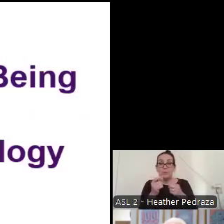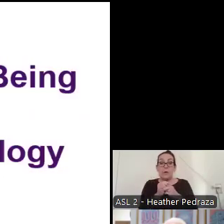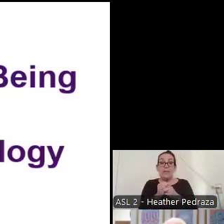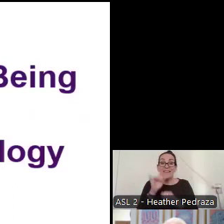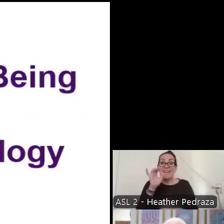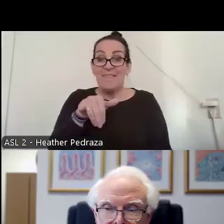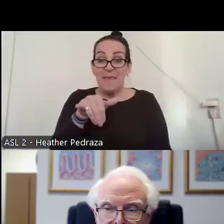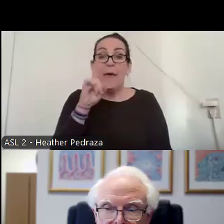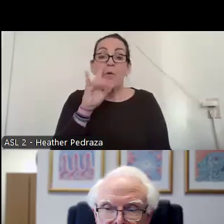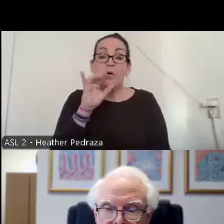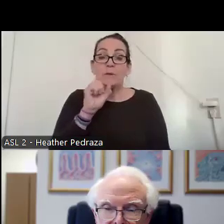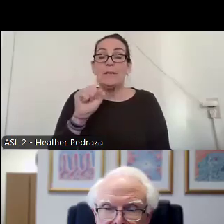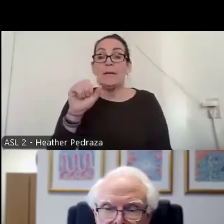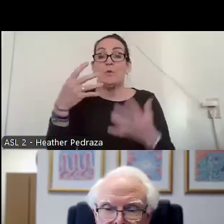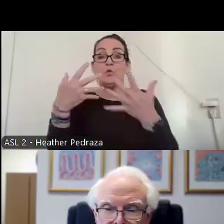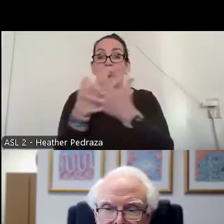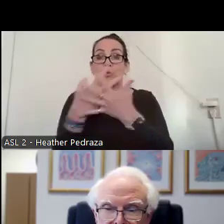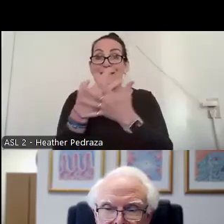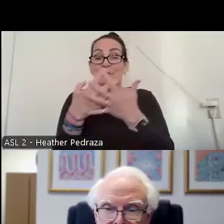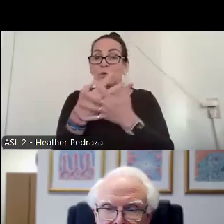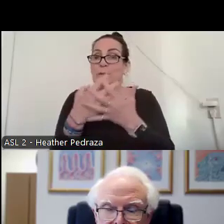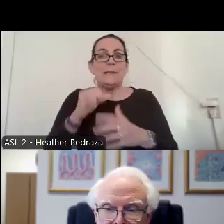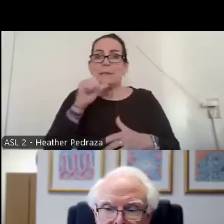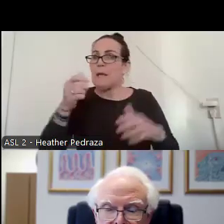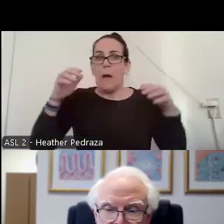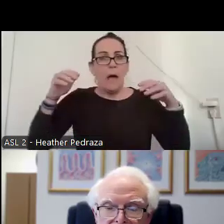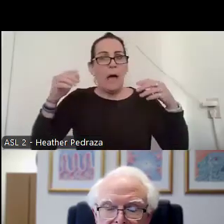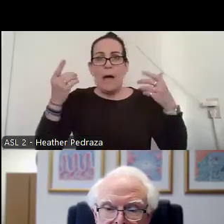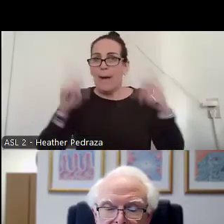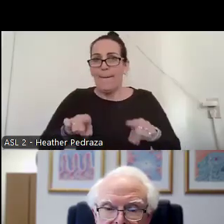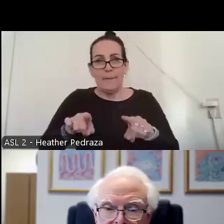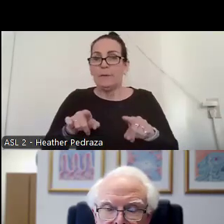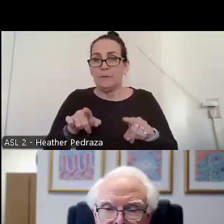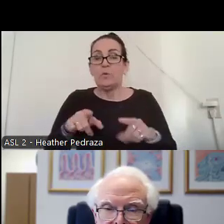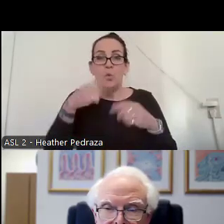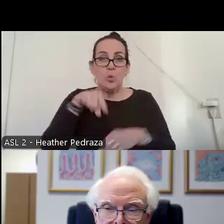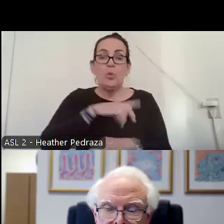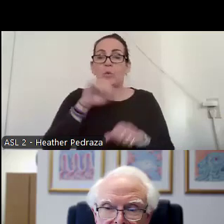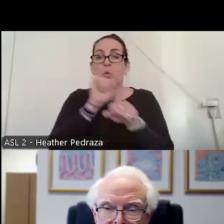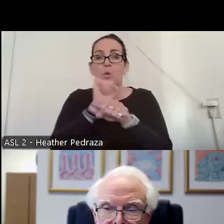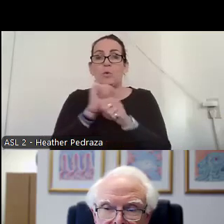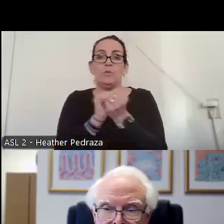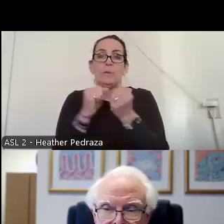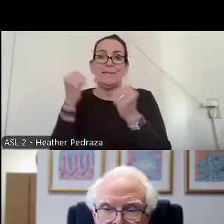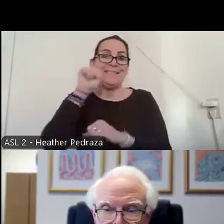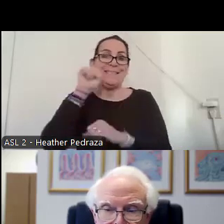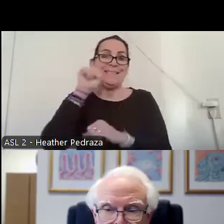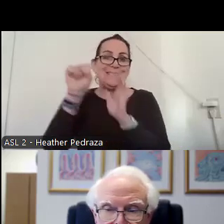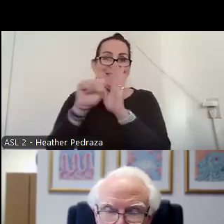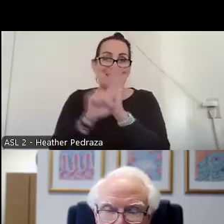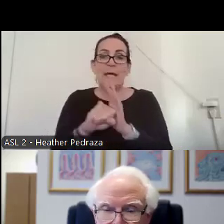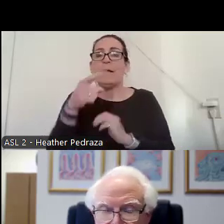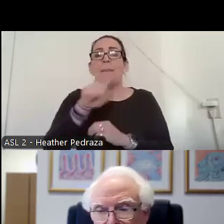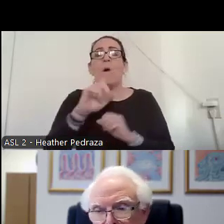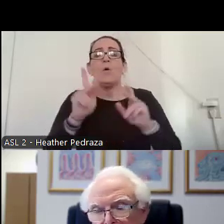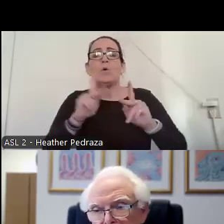screening because it's not happening right now. So we've been working with the state on the population of people who are duly